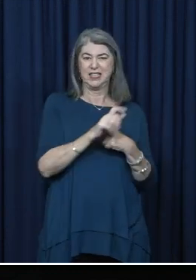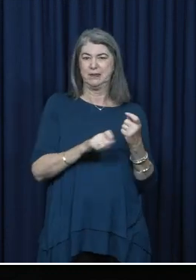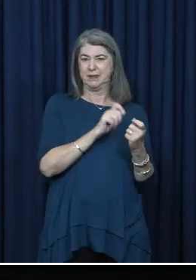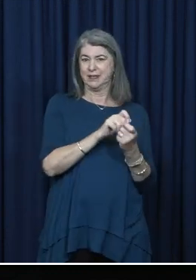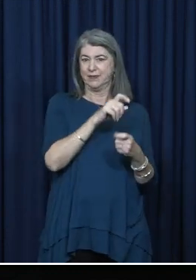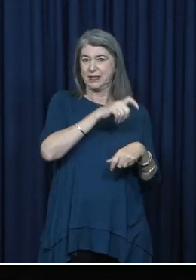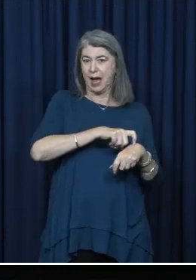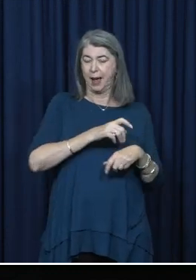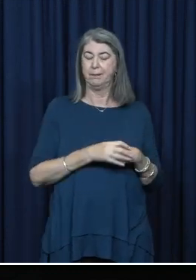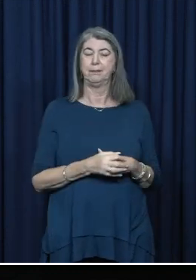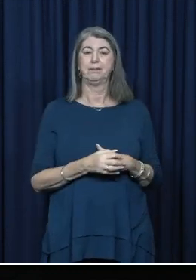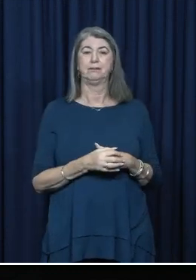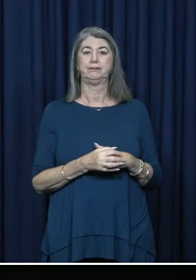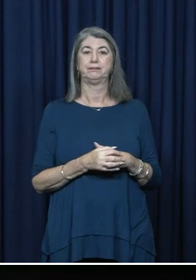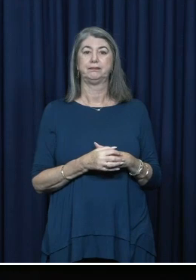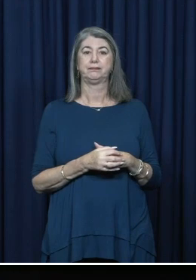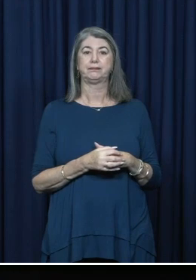time.